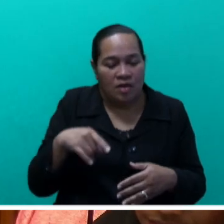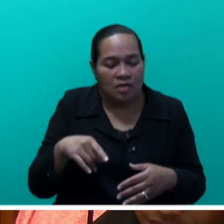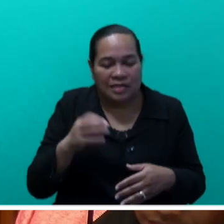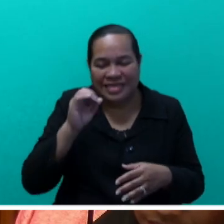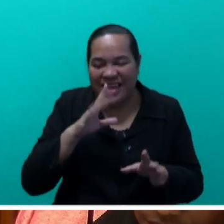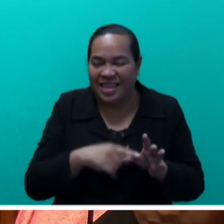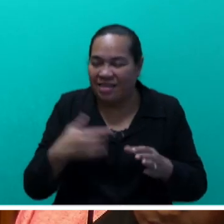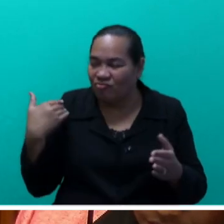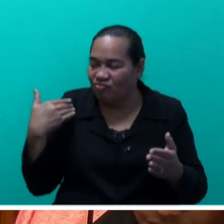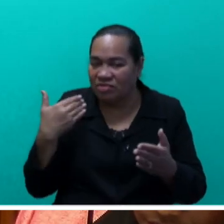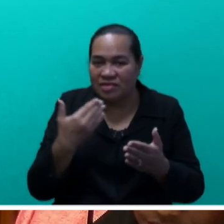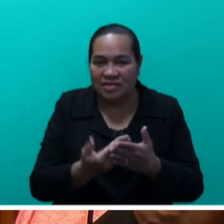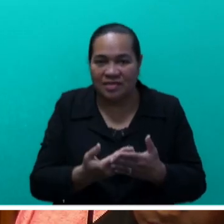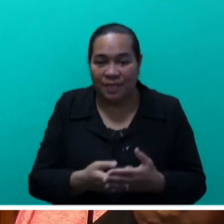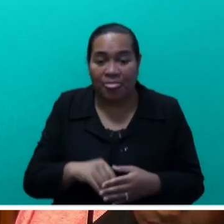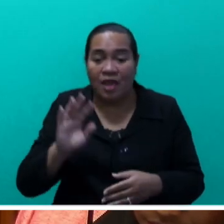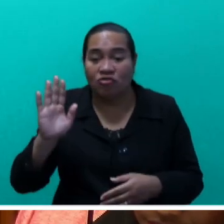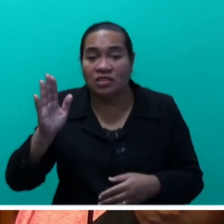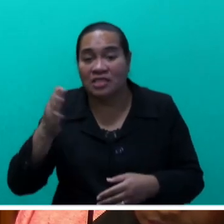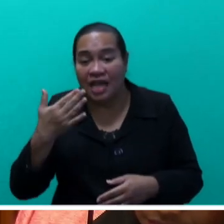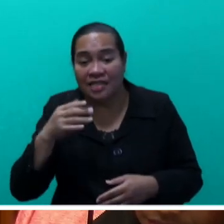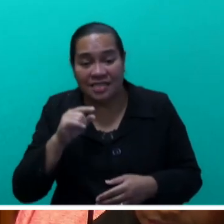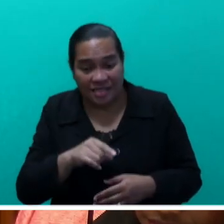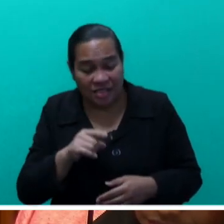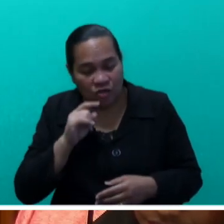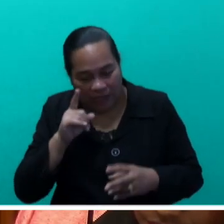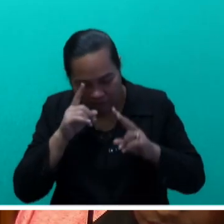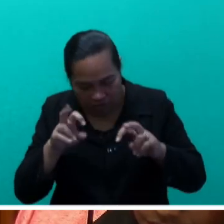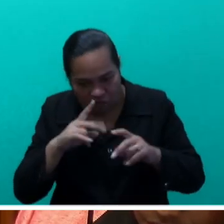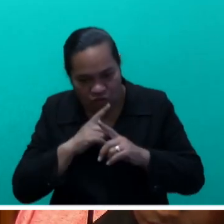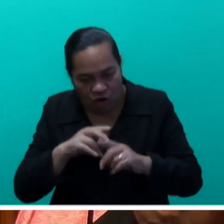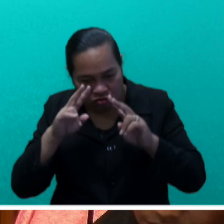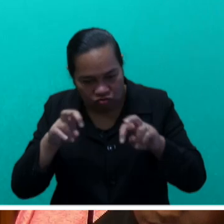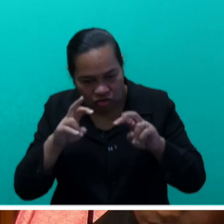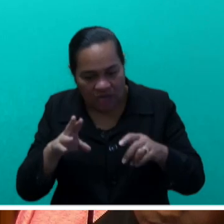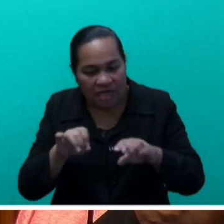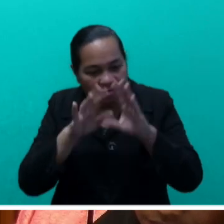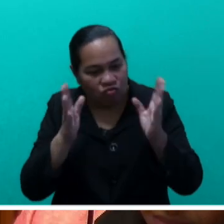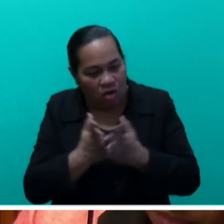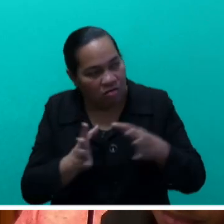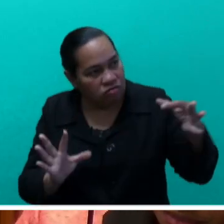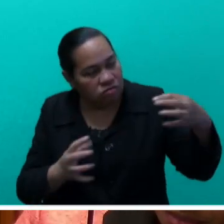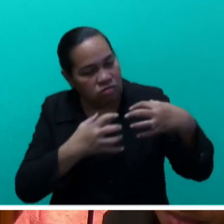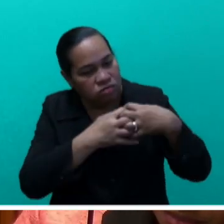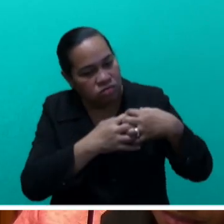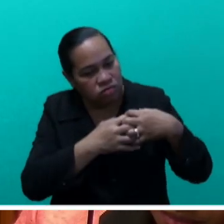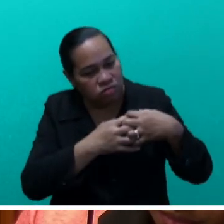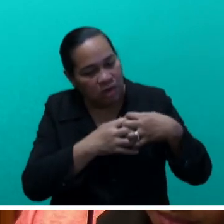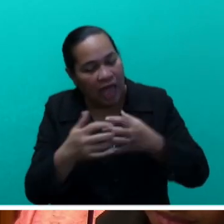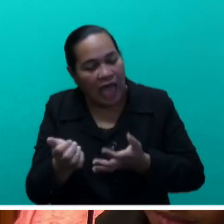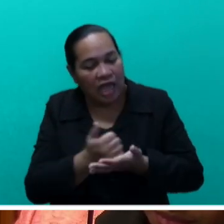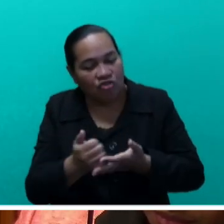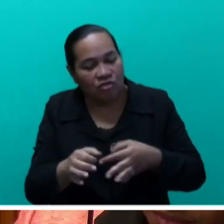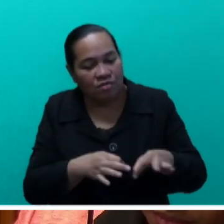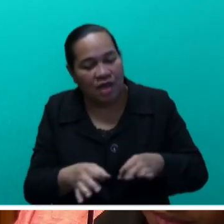years. The result will help the Ministry track its progress towards the global NCD action plan of a 25%